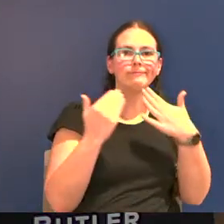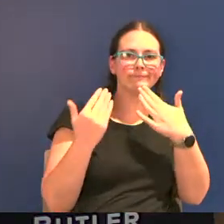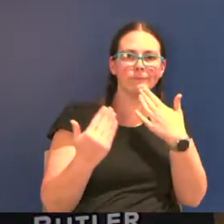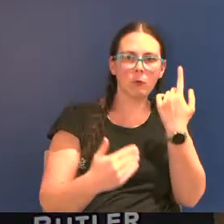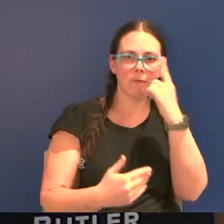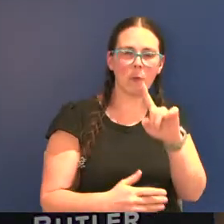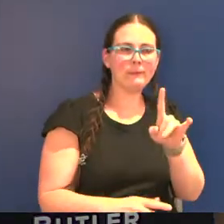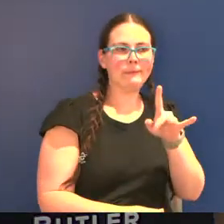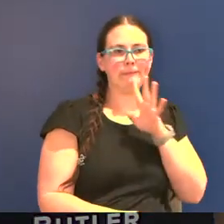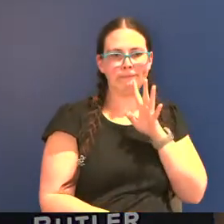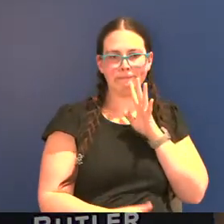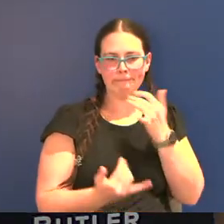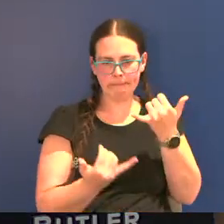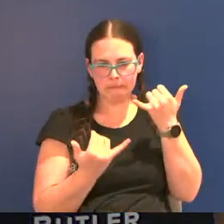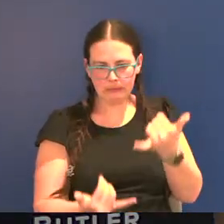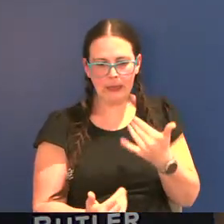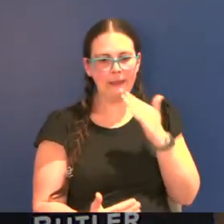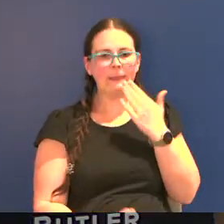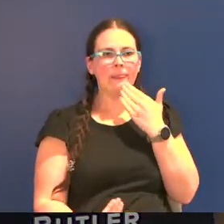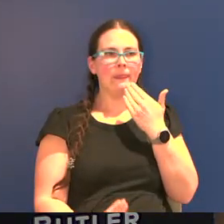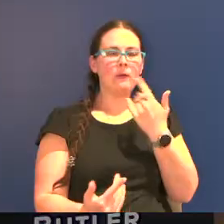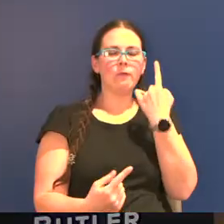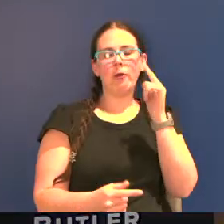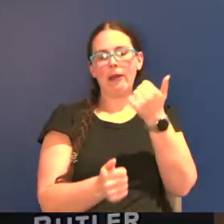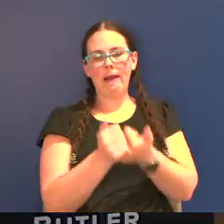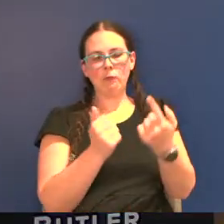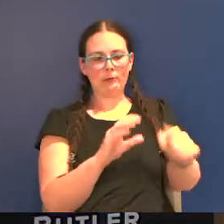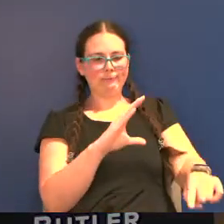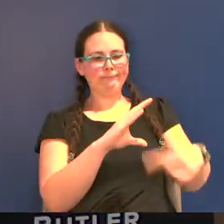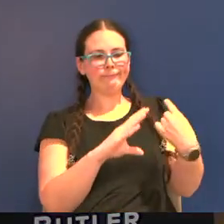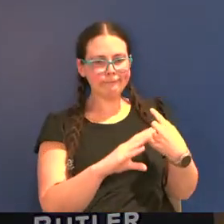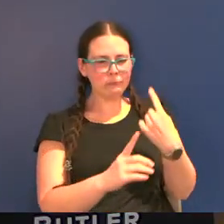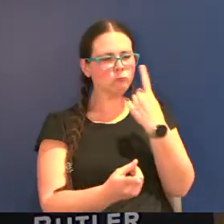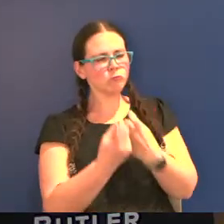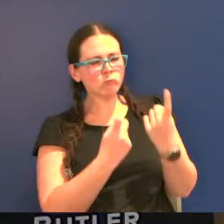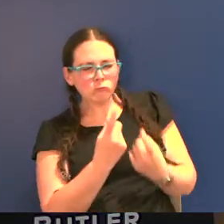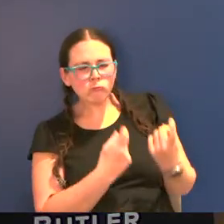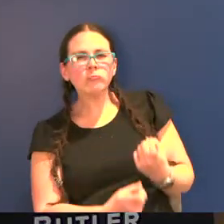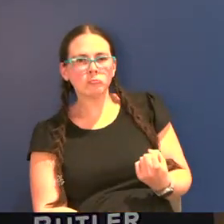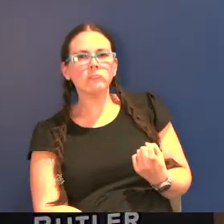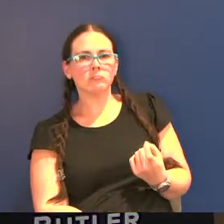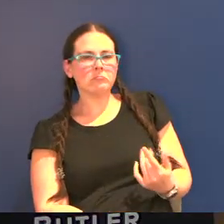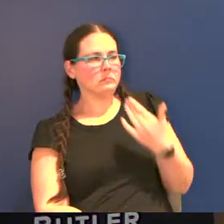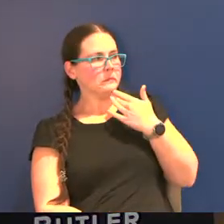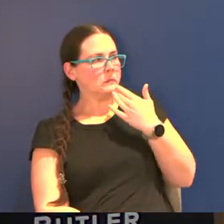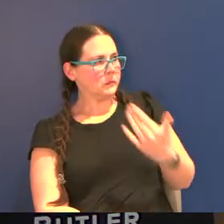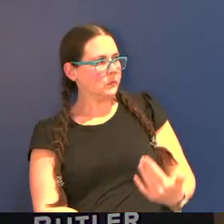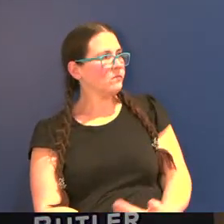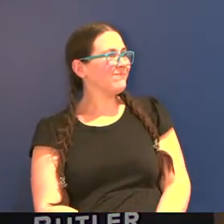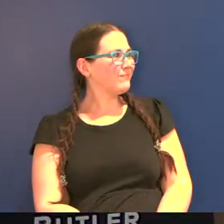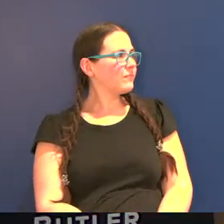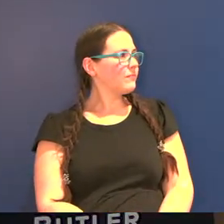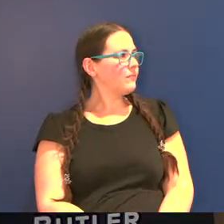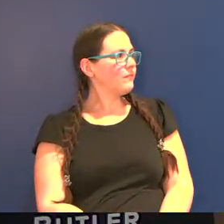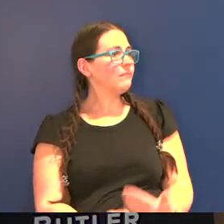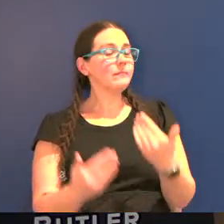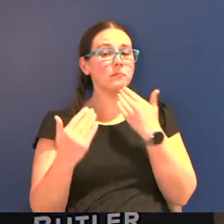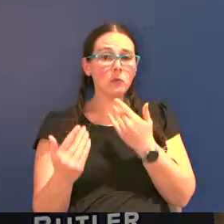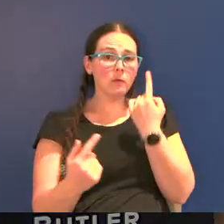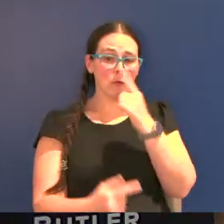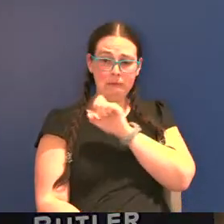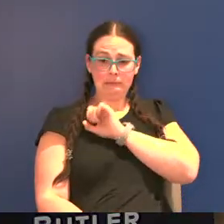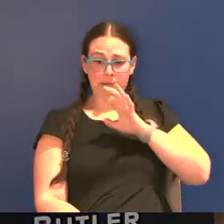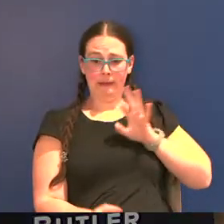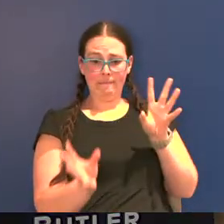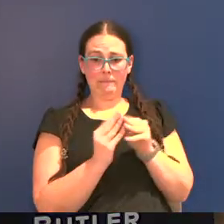speaking today, and thank you to everyone who sent emails and queries. And also thank you to the staff for meeting last